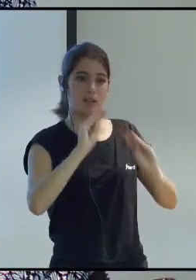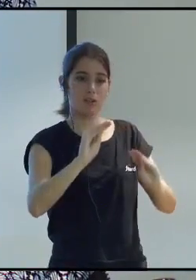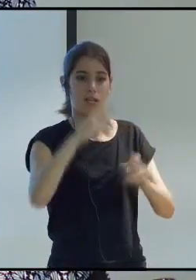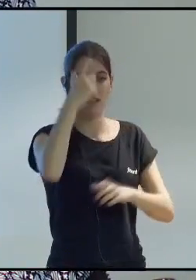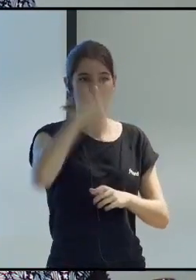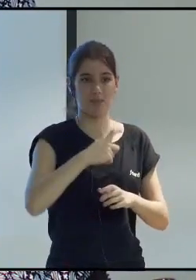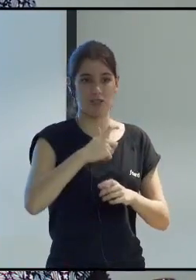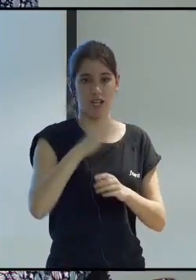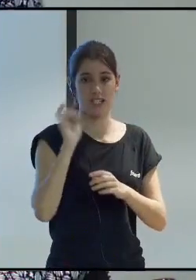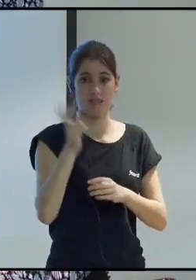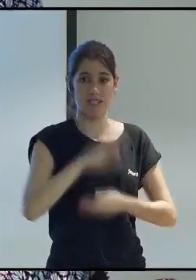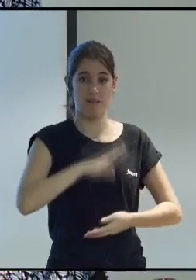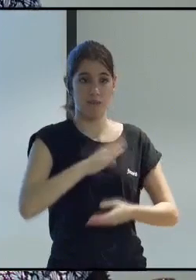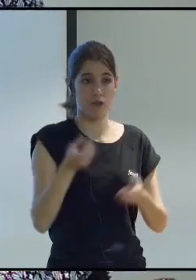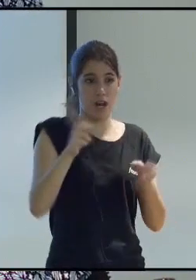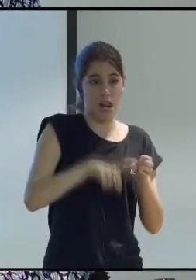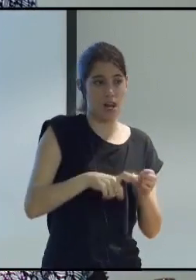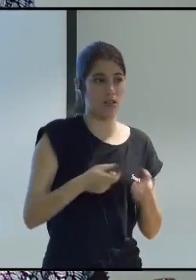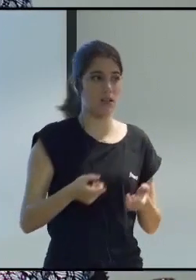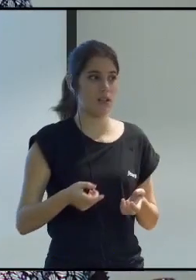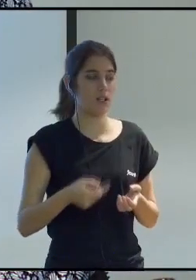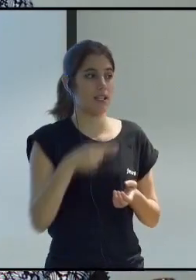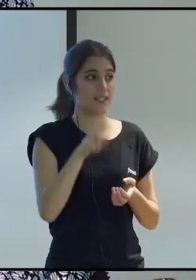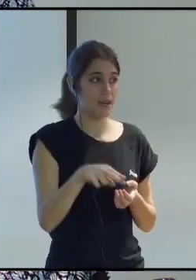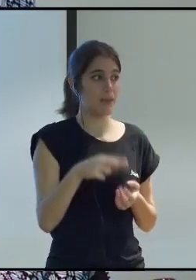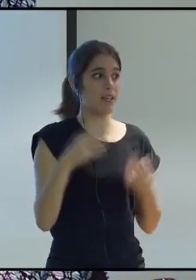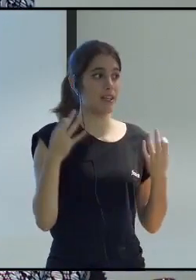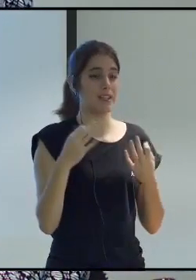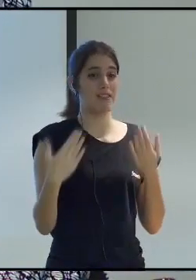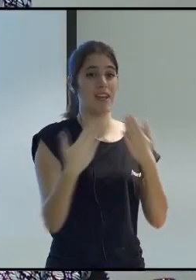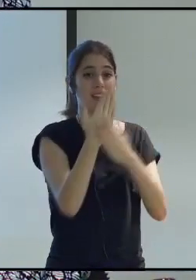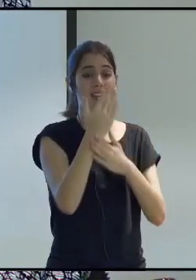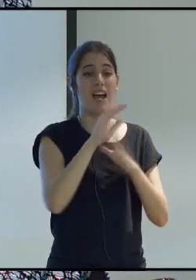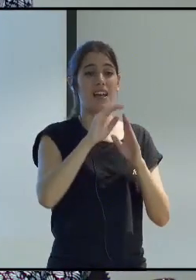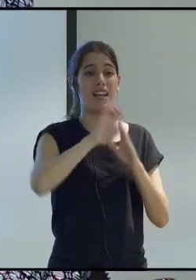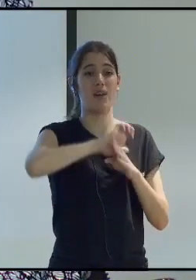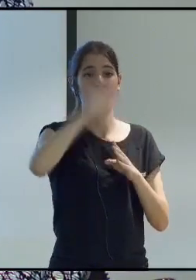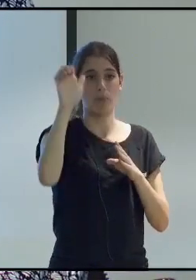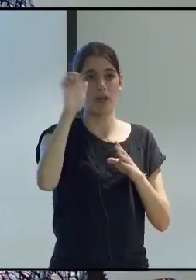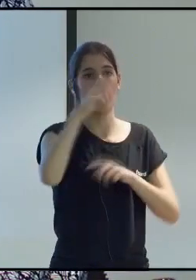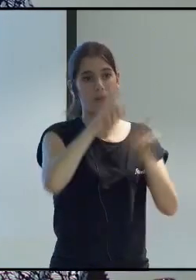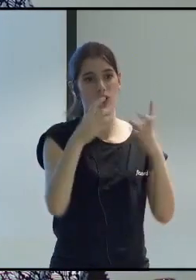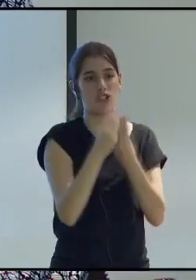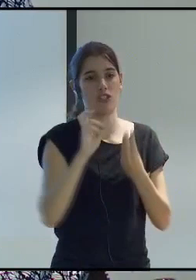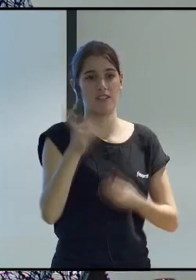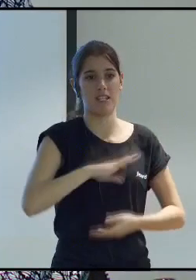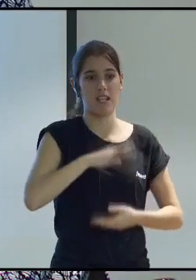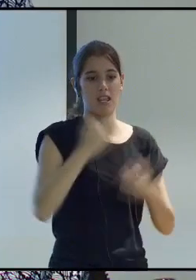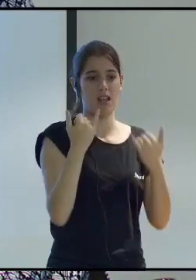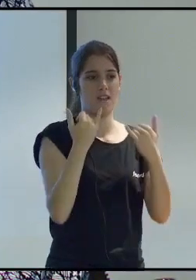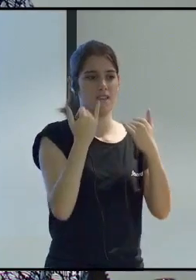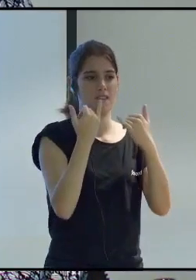we go to a lot. There is also the European Day of Persons with Disability that will be held this year in the beginning of